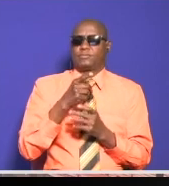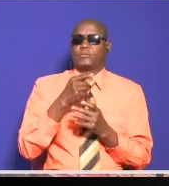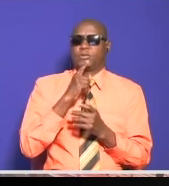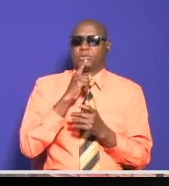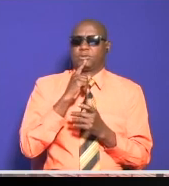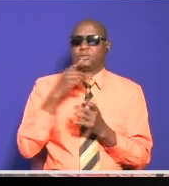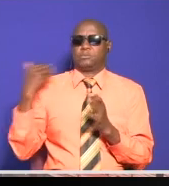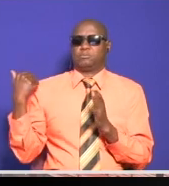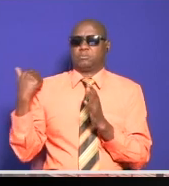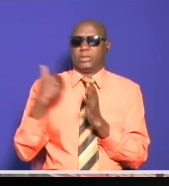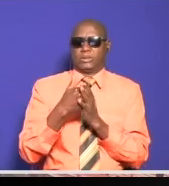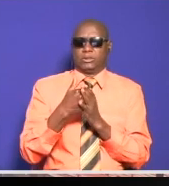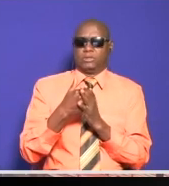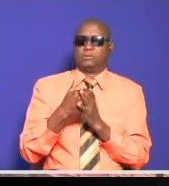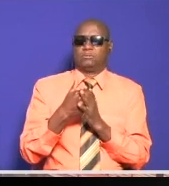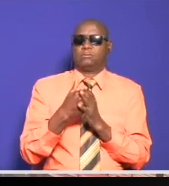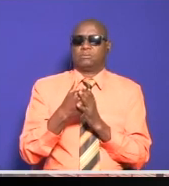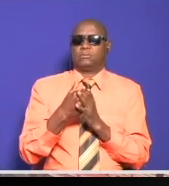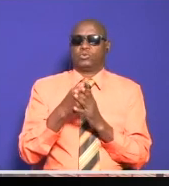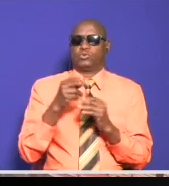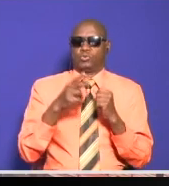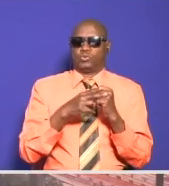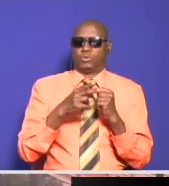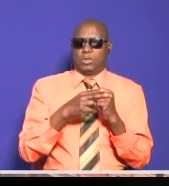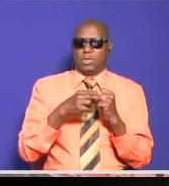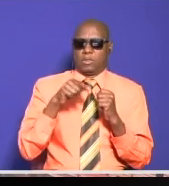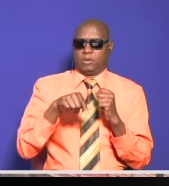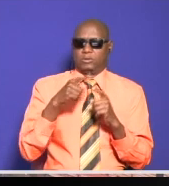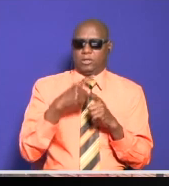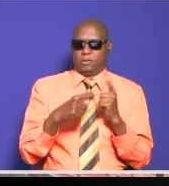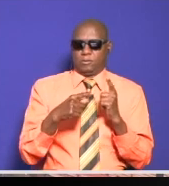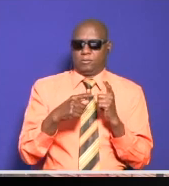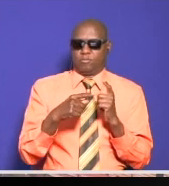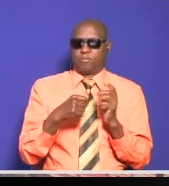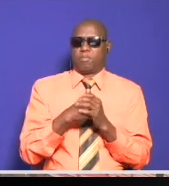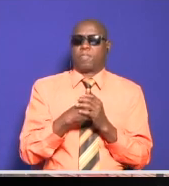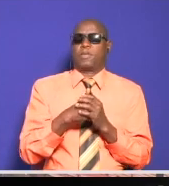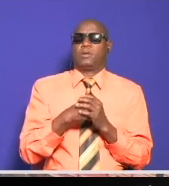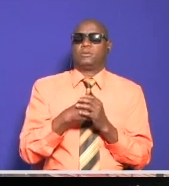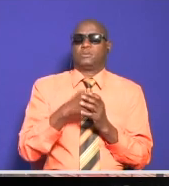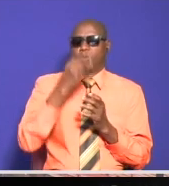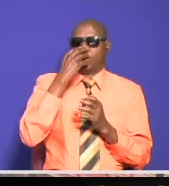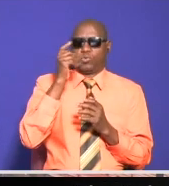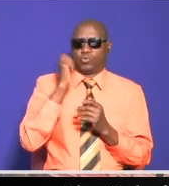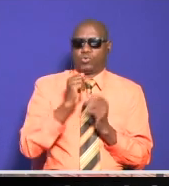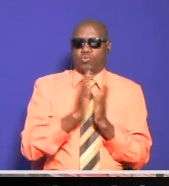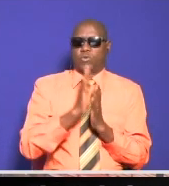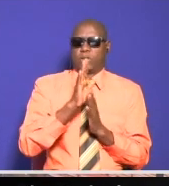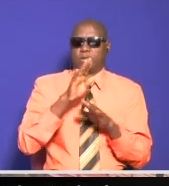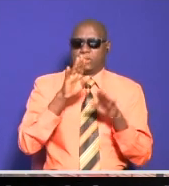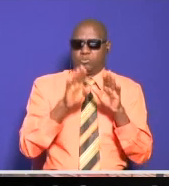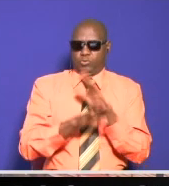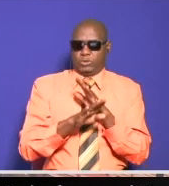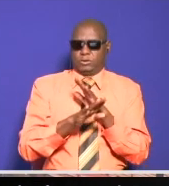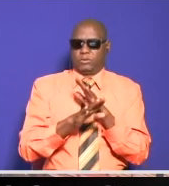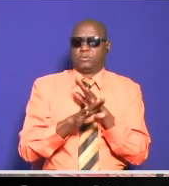backdated to July 1st this year. And as Alice Diana reports, President William Ruto and his deputy Rigathi Gachagua